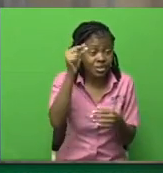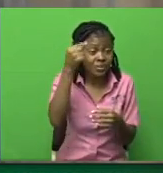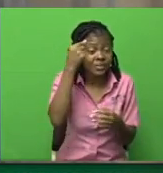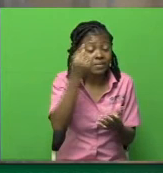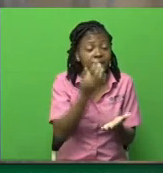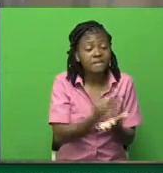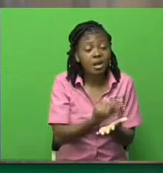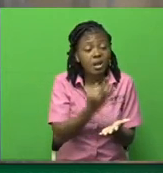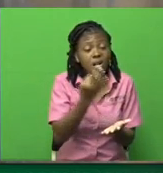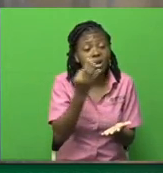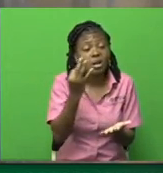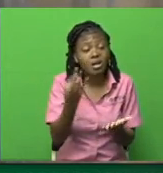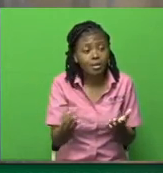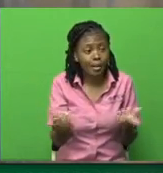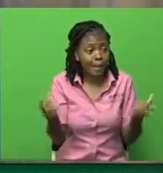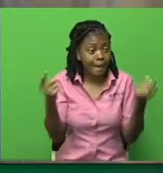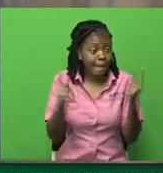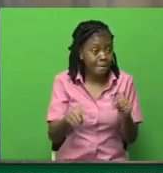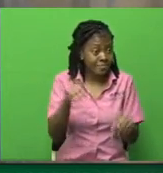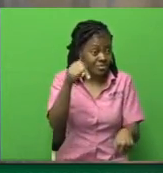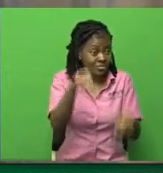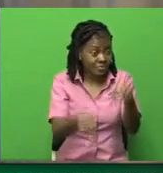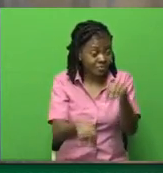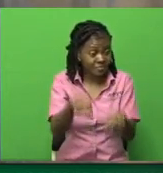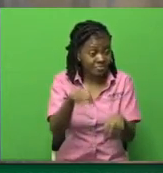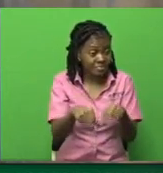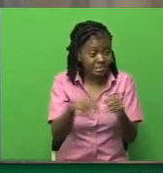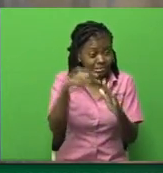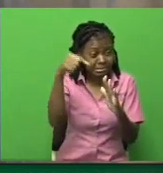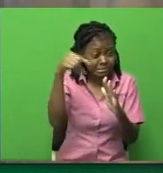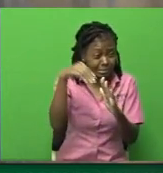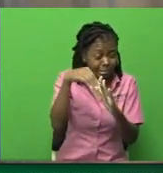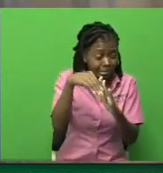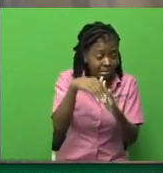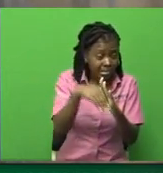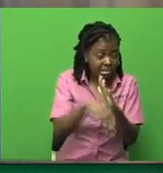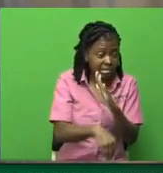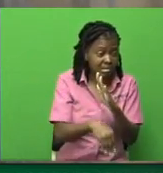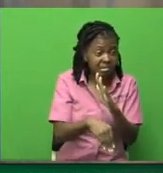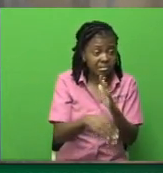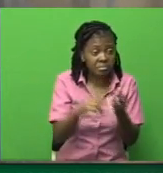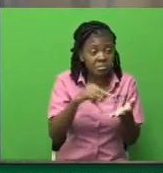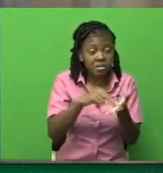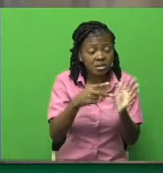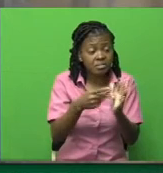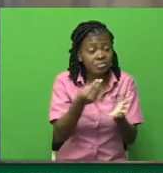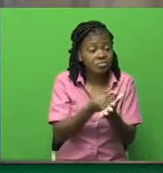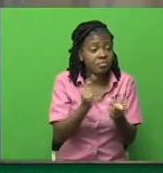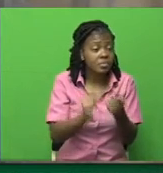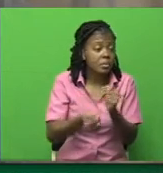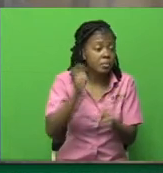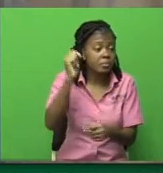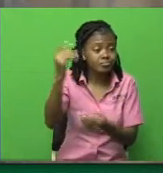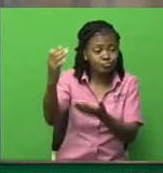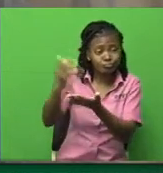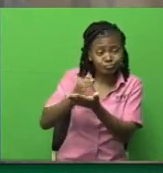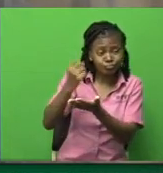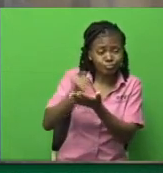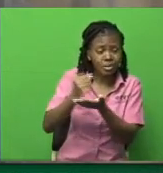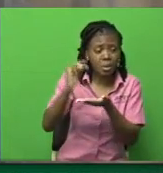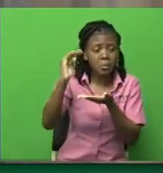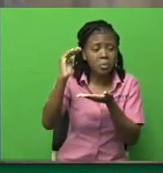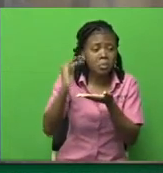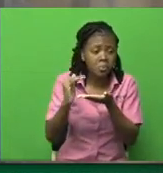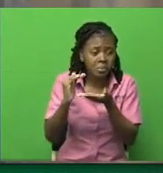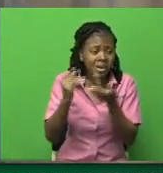energy sector which minister said was a corner store I have so this engine of the community of the country so if you're declining then it's going to pack